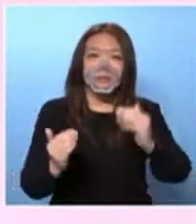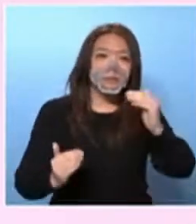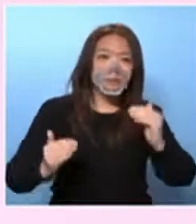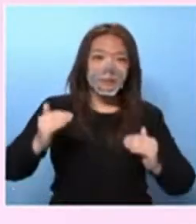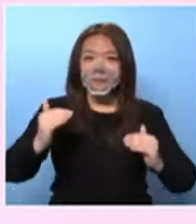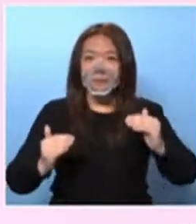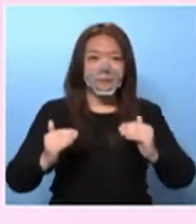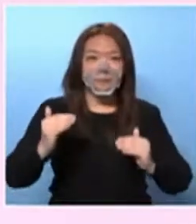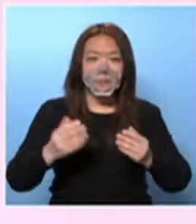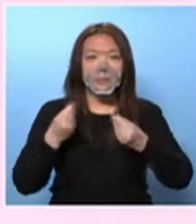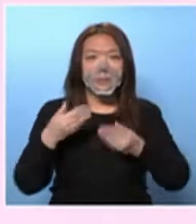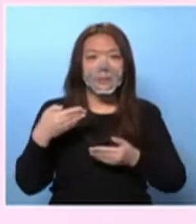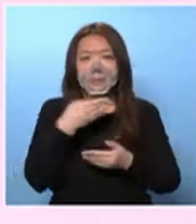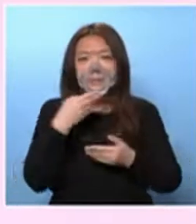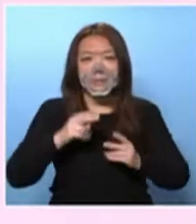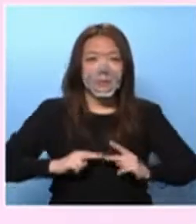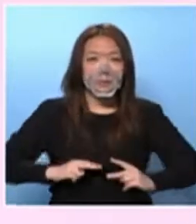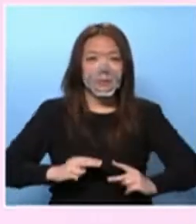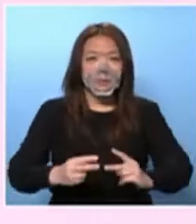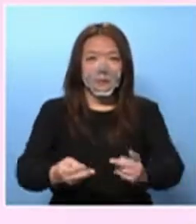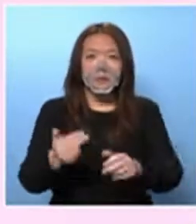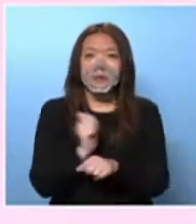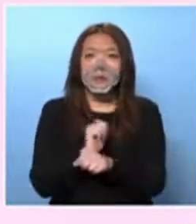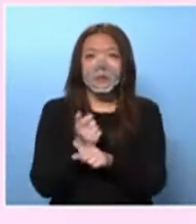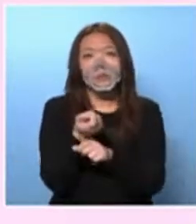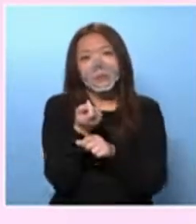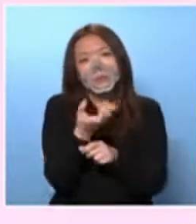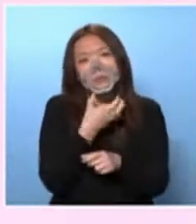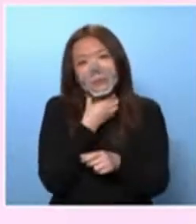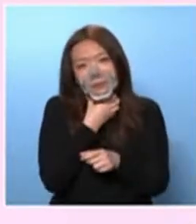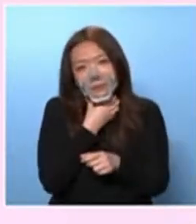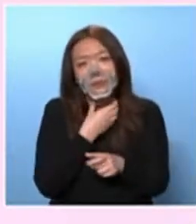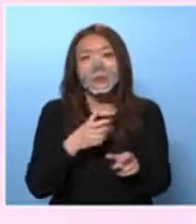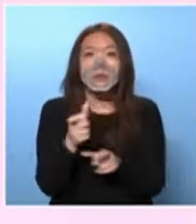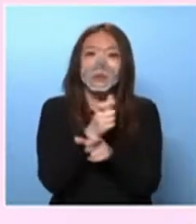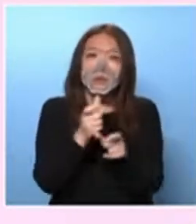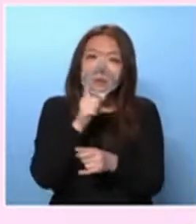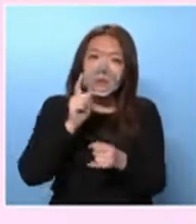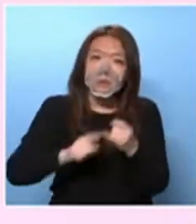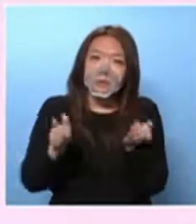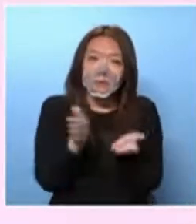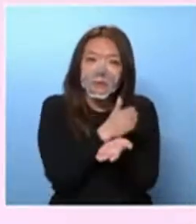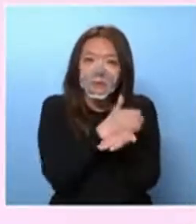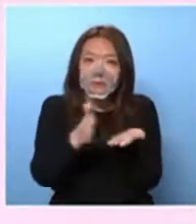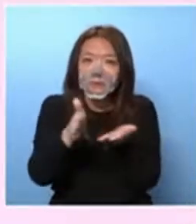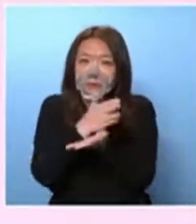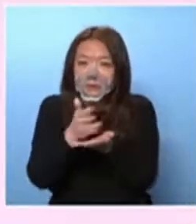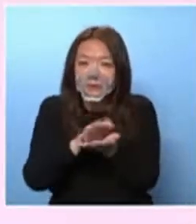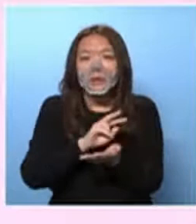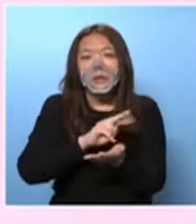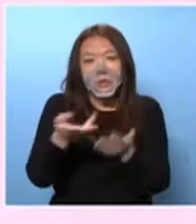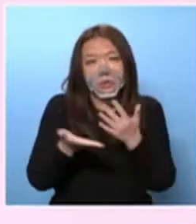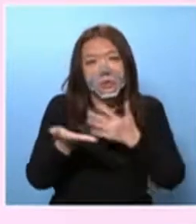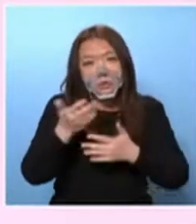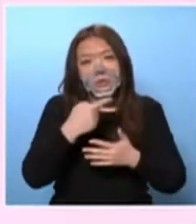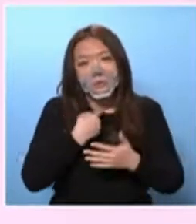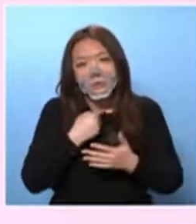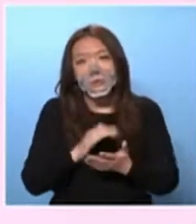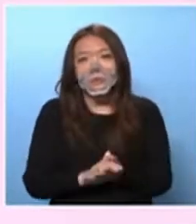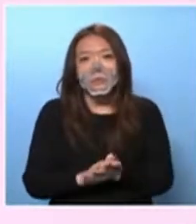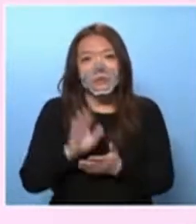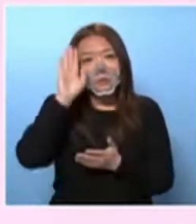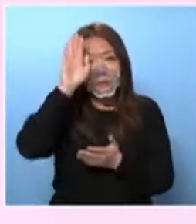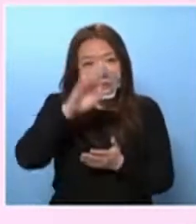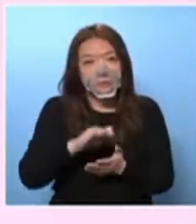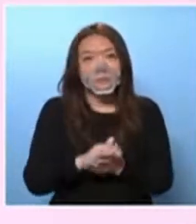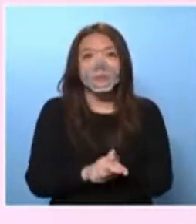inadequate opportunities for young people to give full play to their strengths, as well as the distribution of economic gains, which have scope for